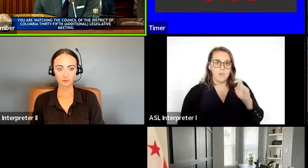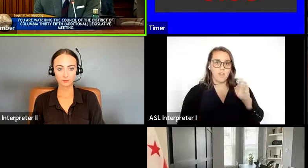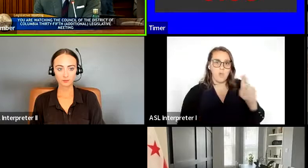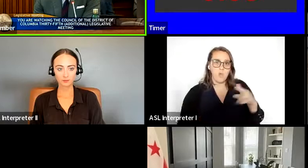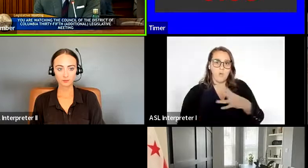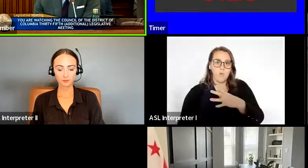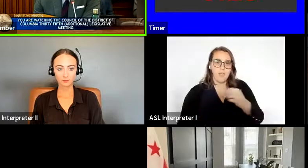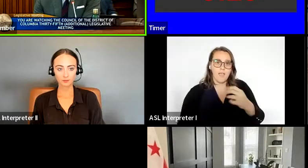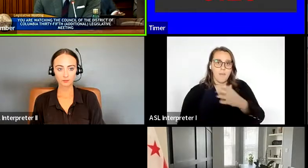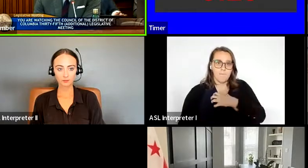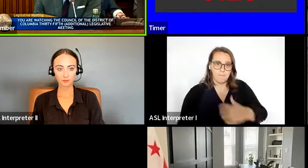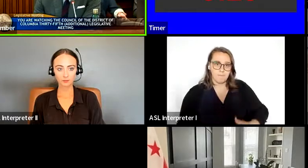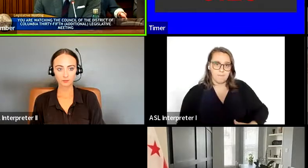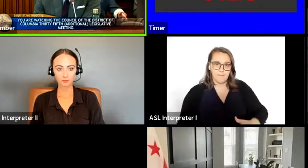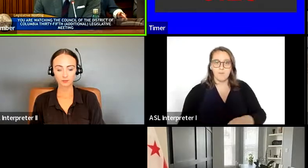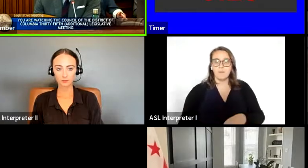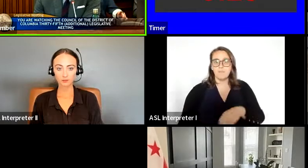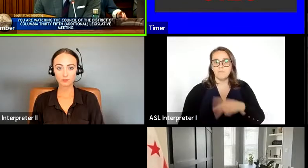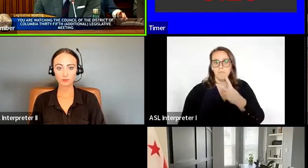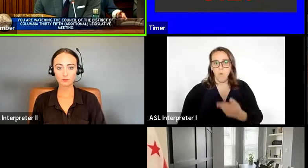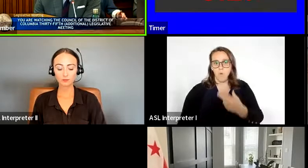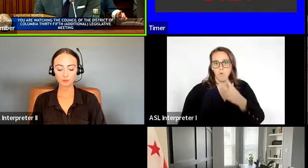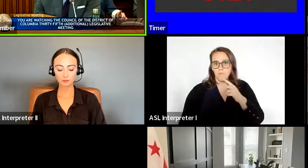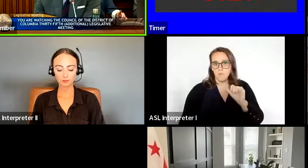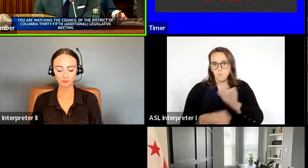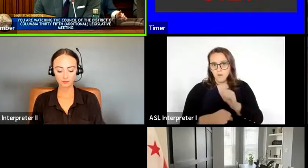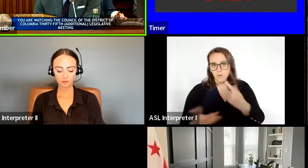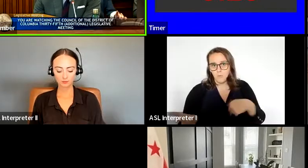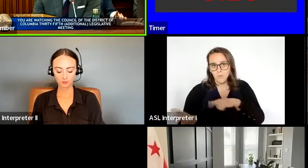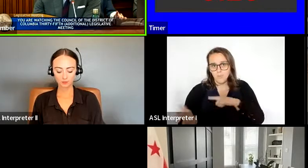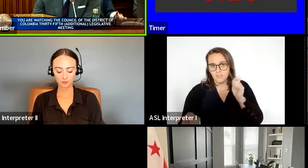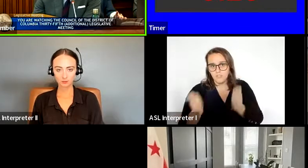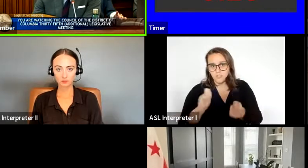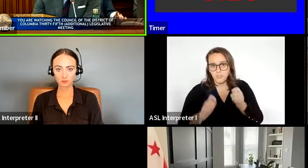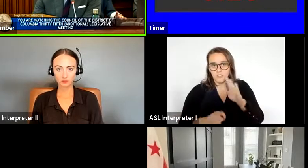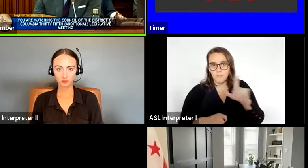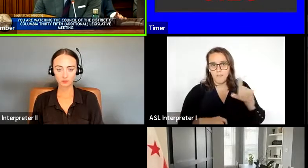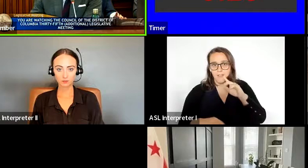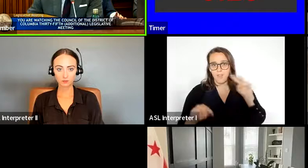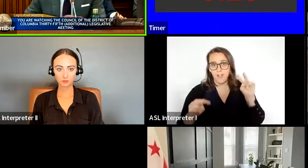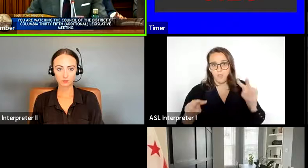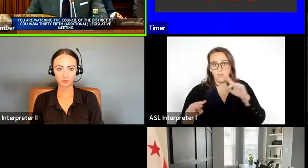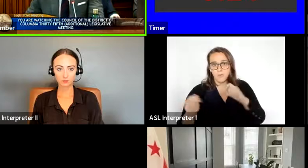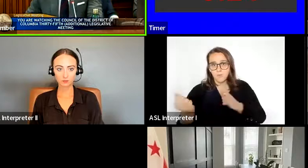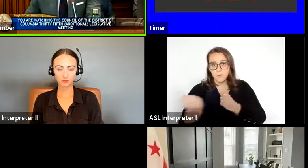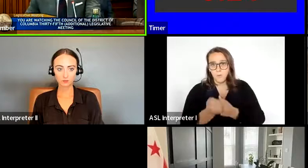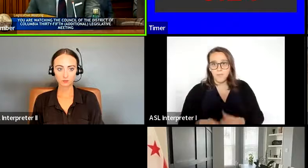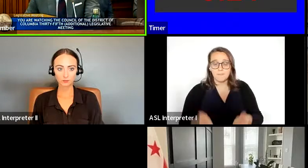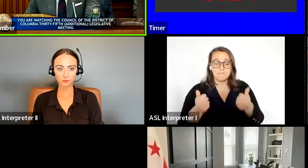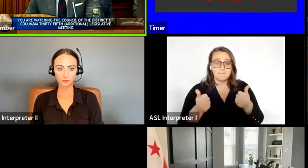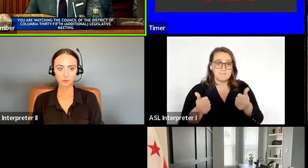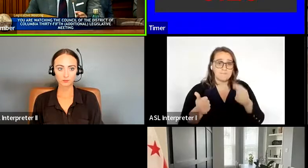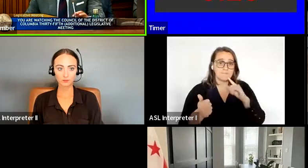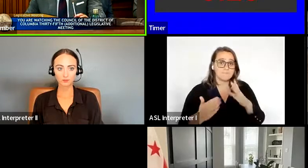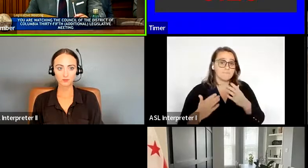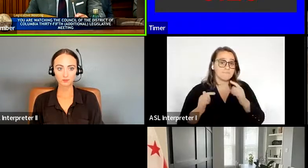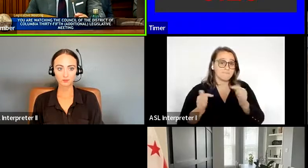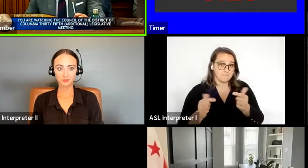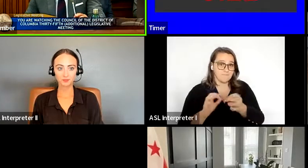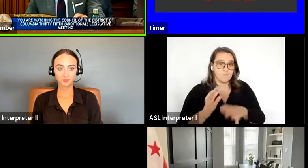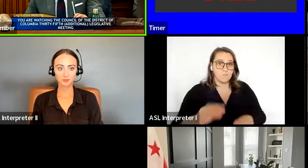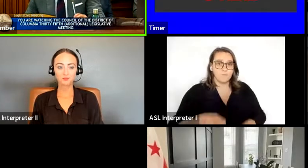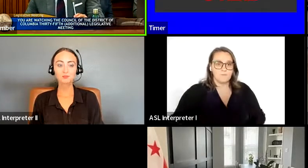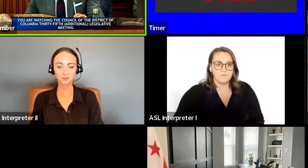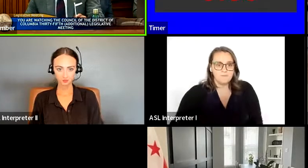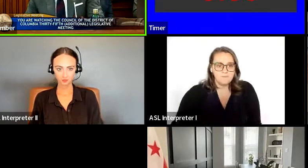and Mayor Bowser and her team for working with us on these changes to the bill, and I look forward to supporting it. Thank you, Councilmember. Is there